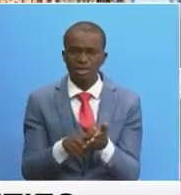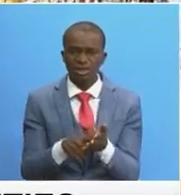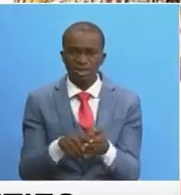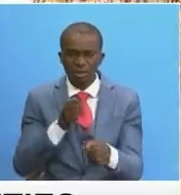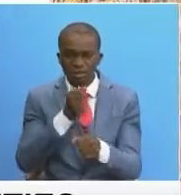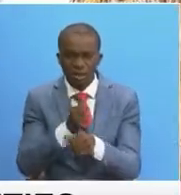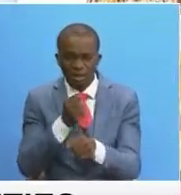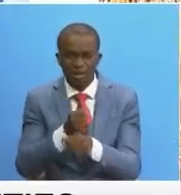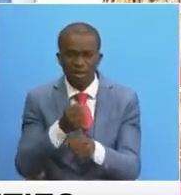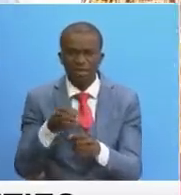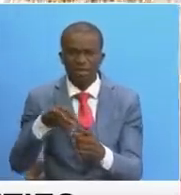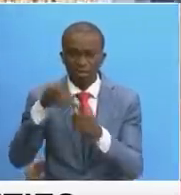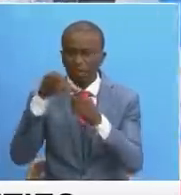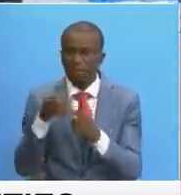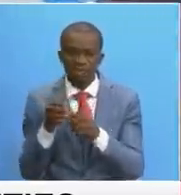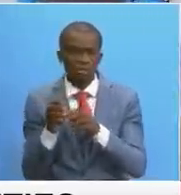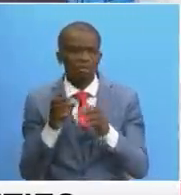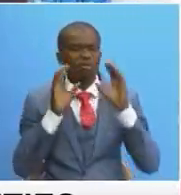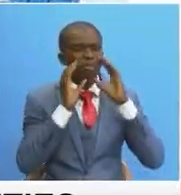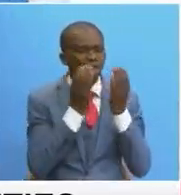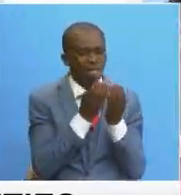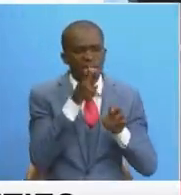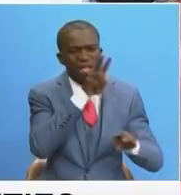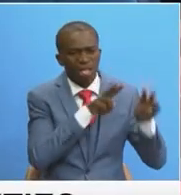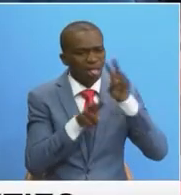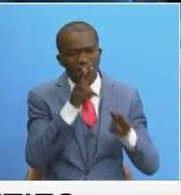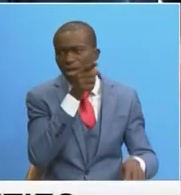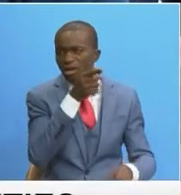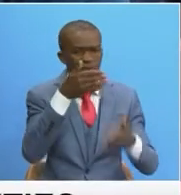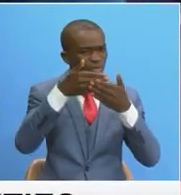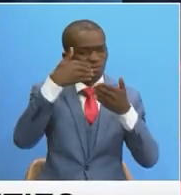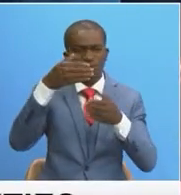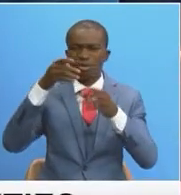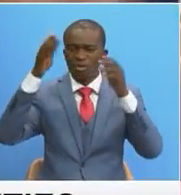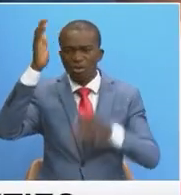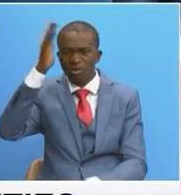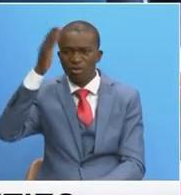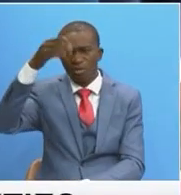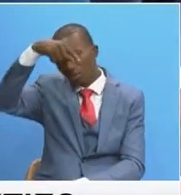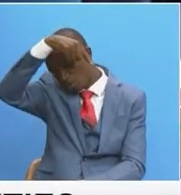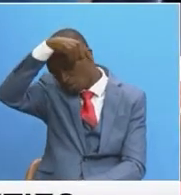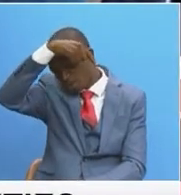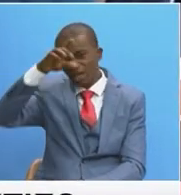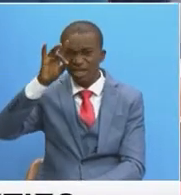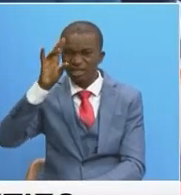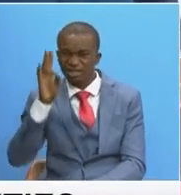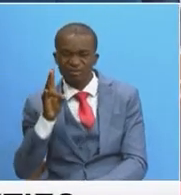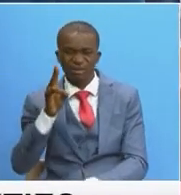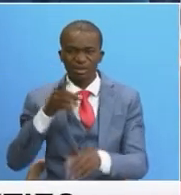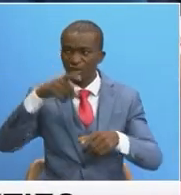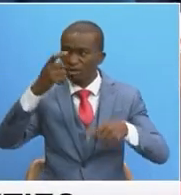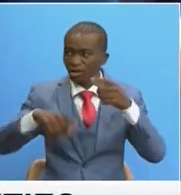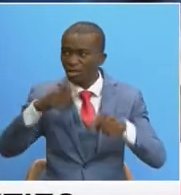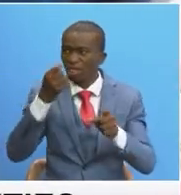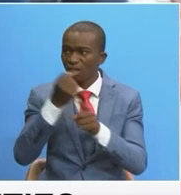care centers in Mandevu constituency before officiating at the graduation ceremony for 87 disability advocates trained